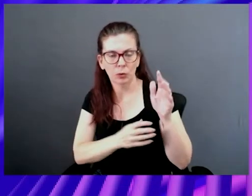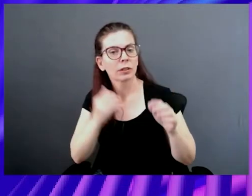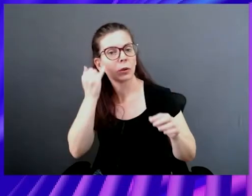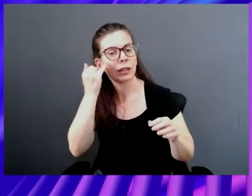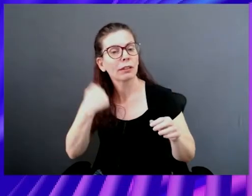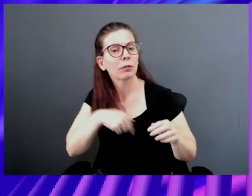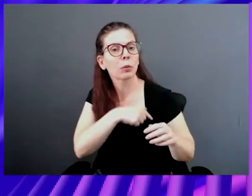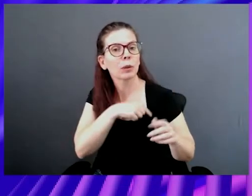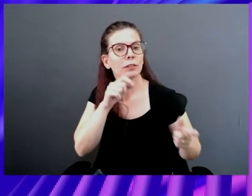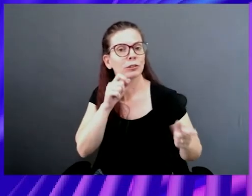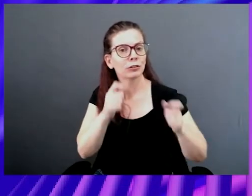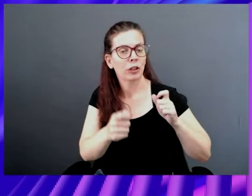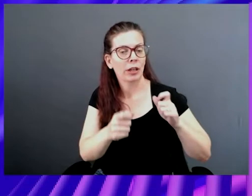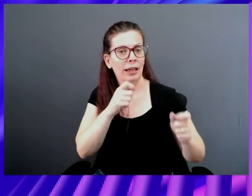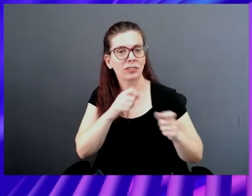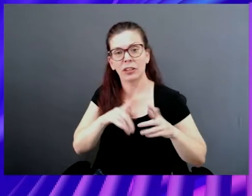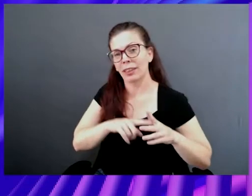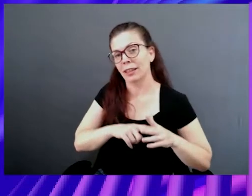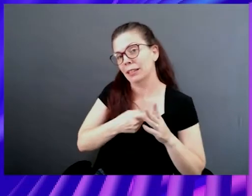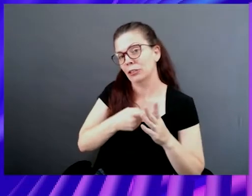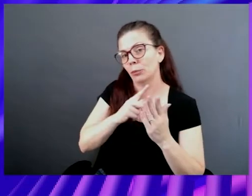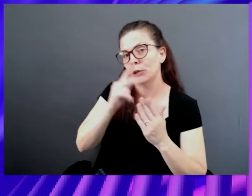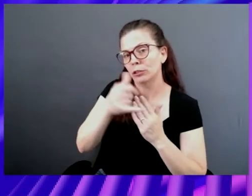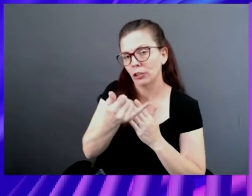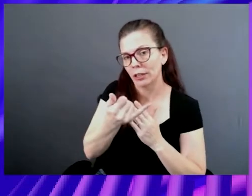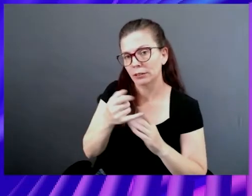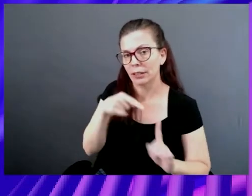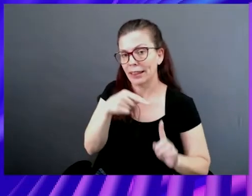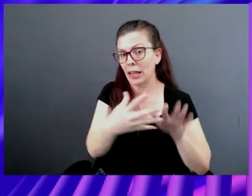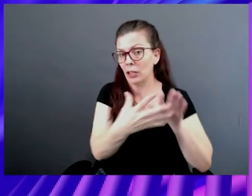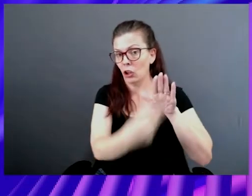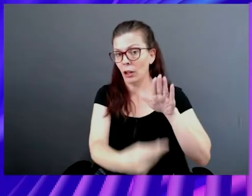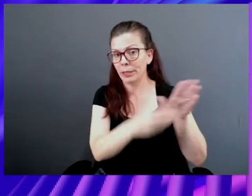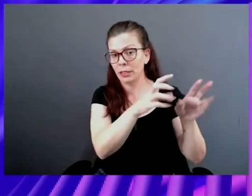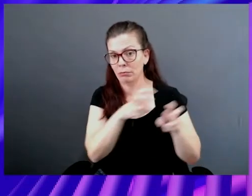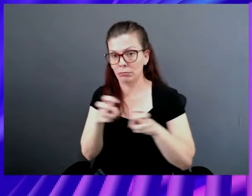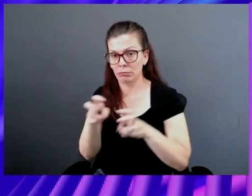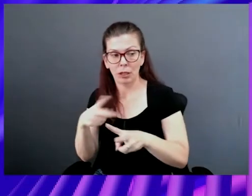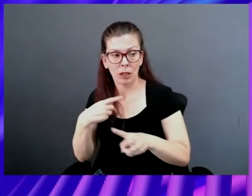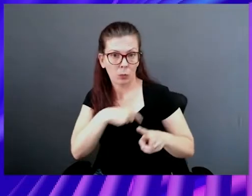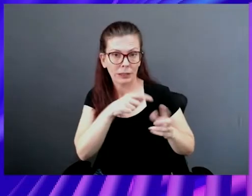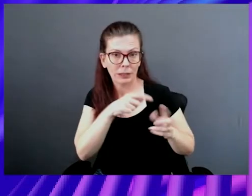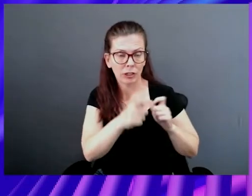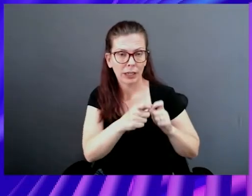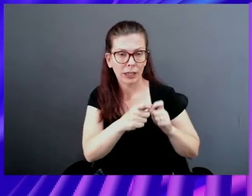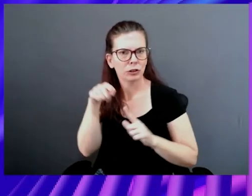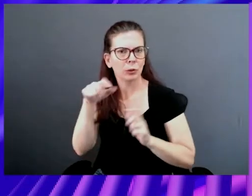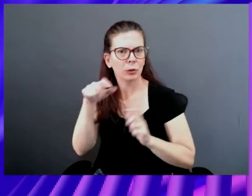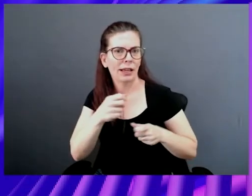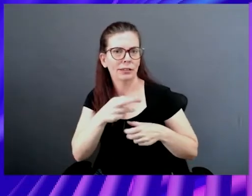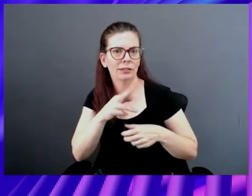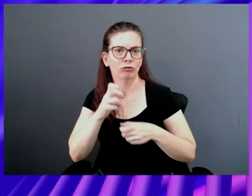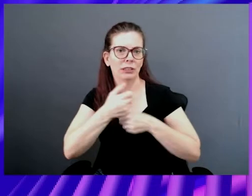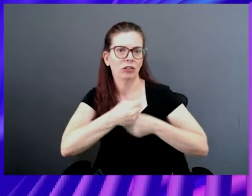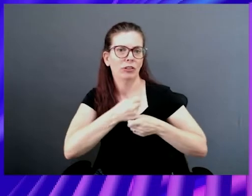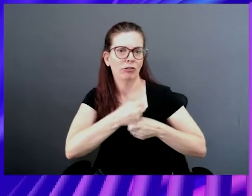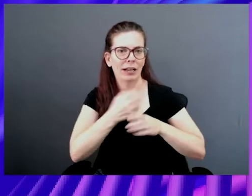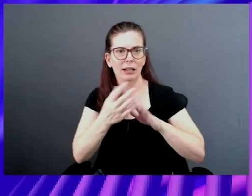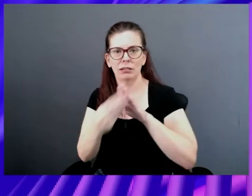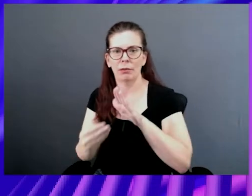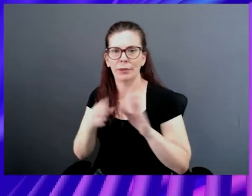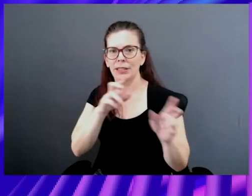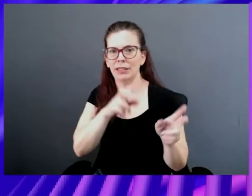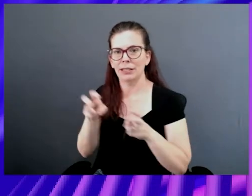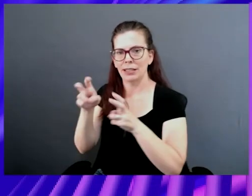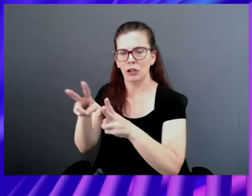changes to that initial project, the one that you copied from, you could essentially go regenerate it and just copy it all over here. So it's sort of